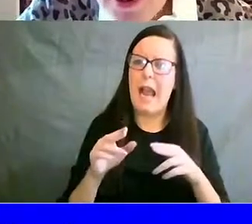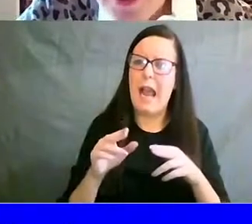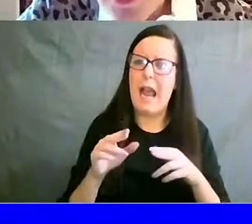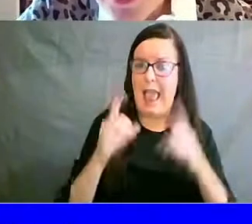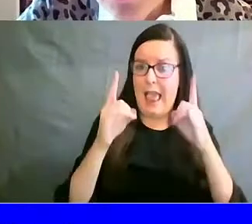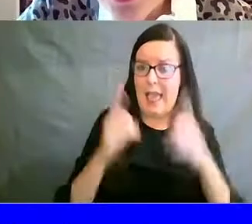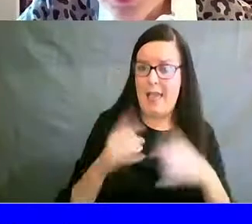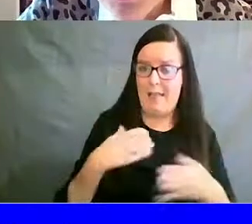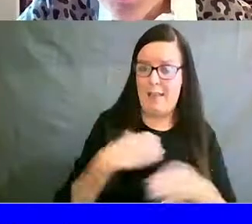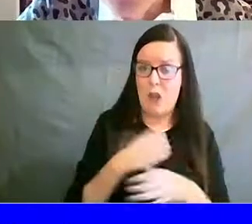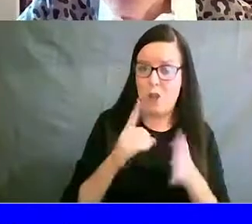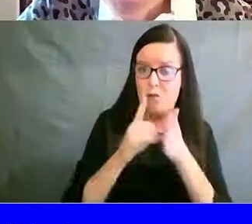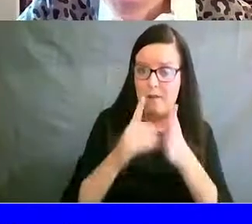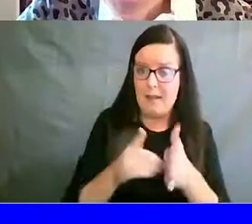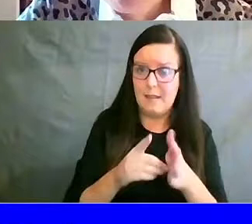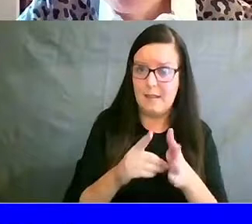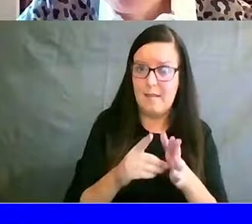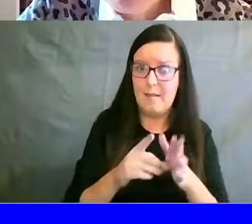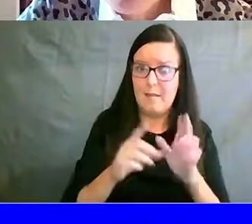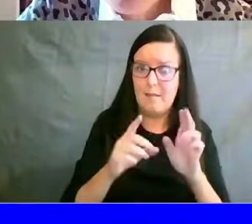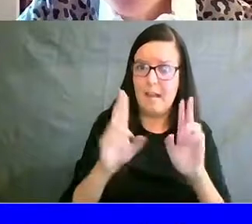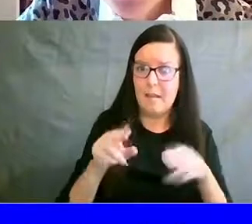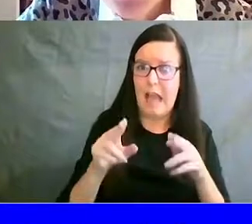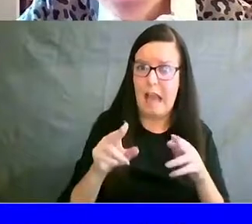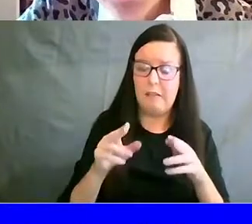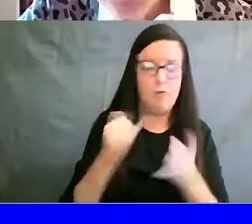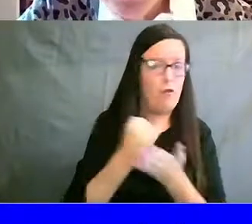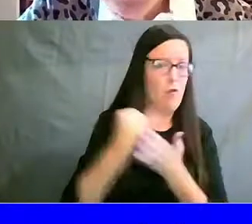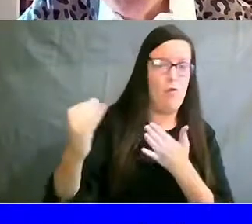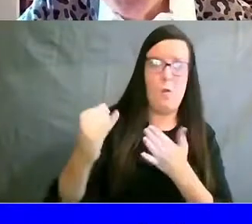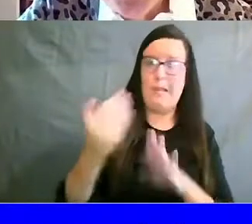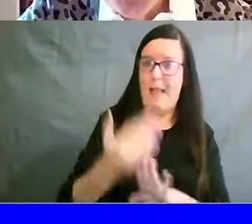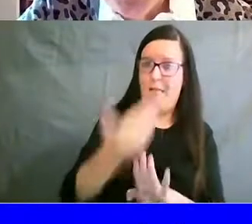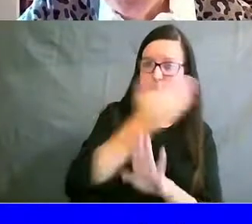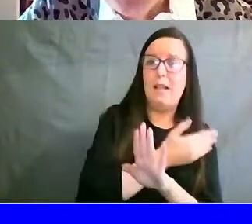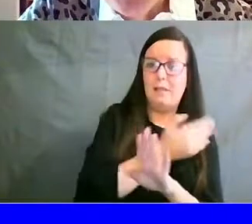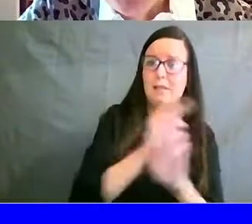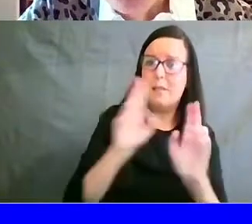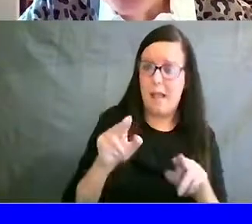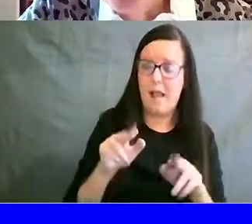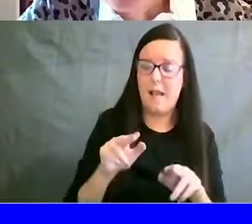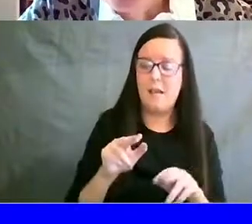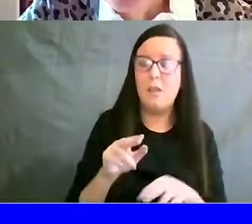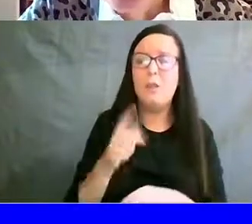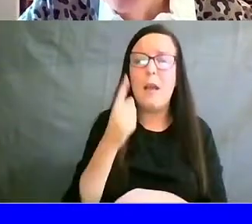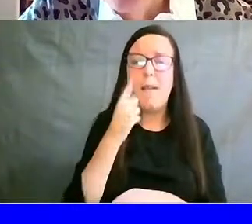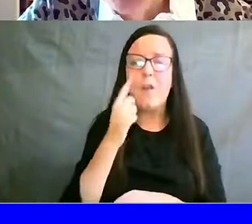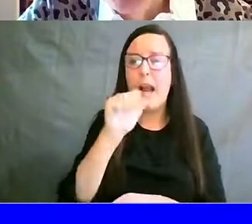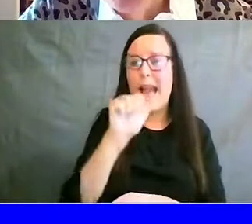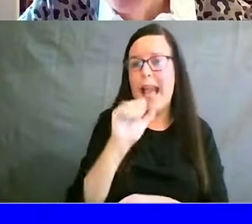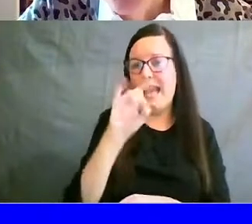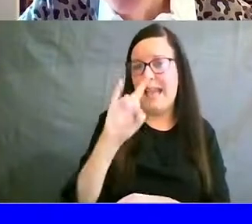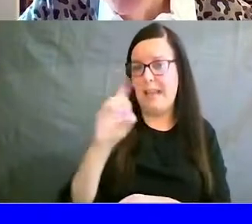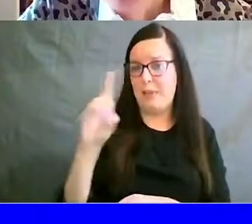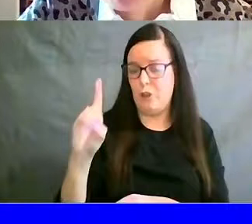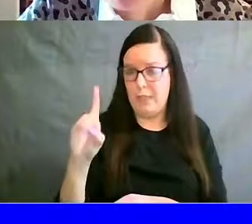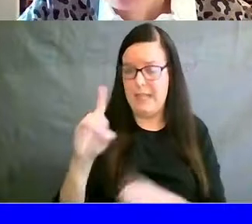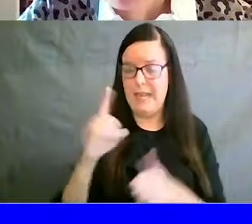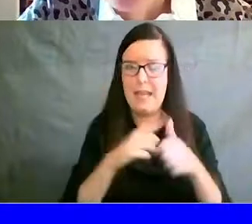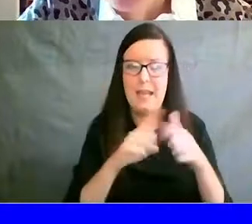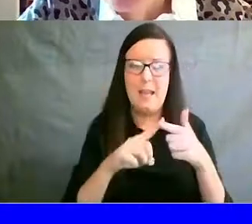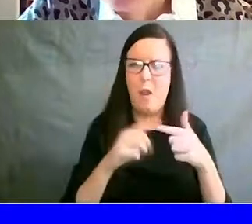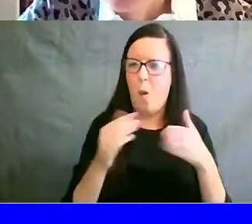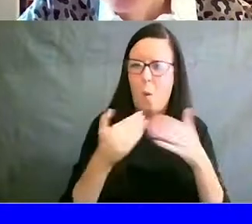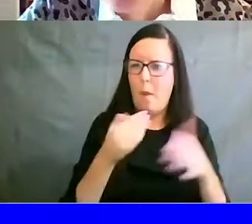set out that refusal of treatment in advance. Looking at AHDs then, advanced healthcare directives, and what they